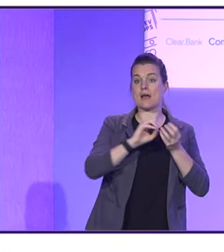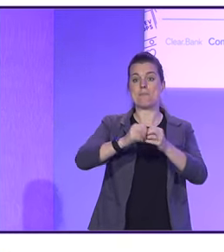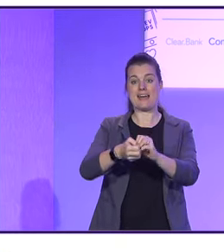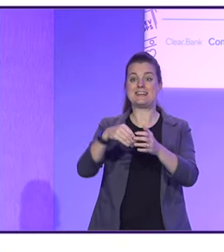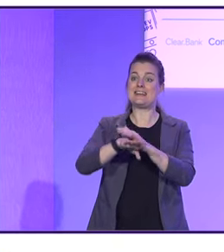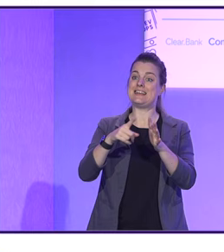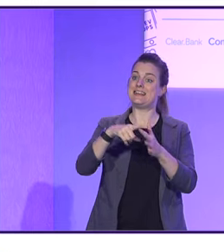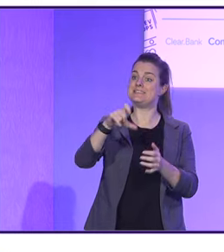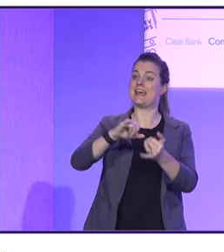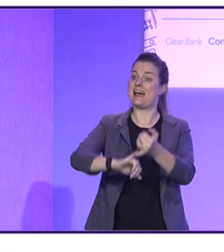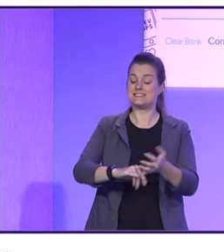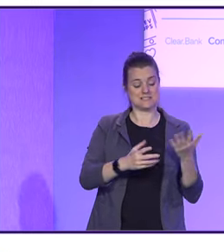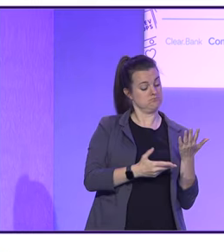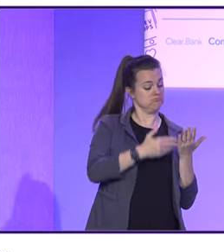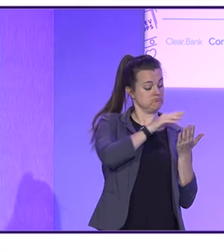easy.